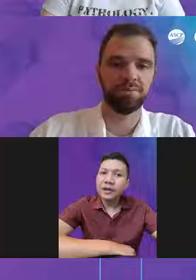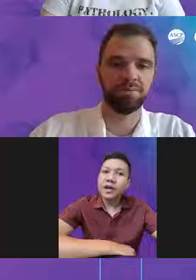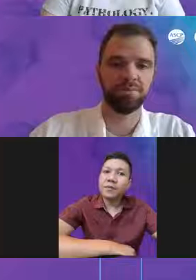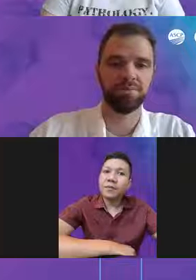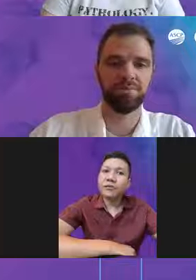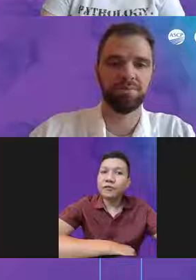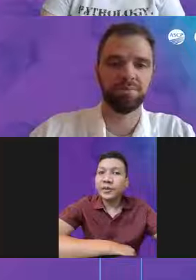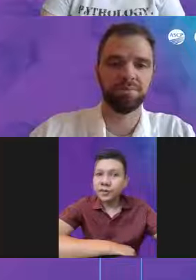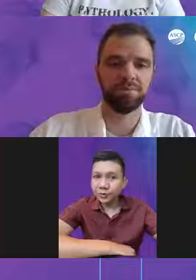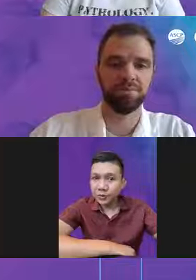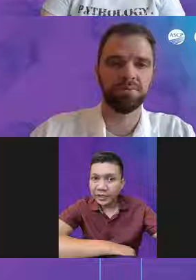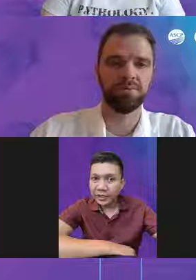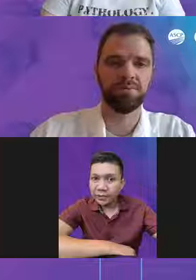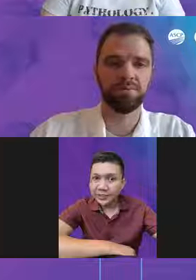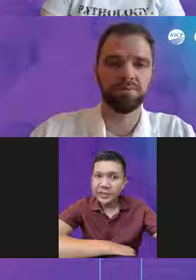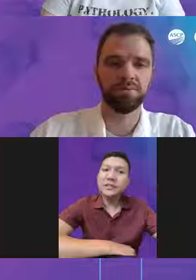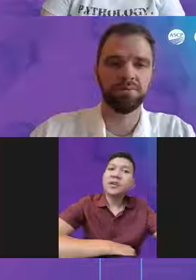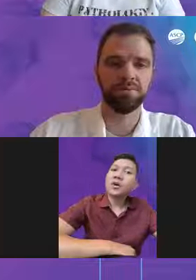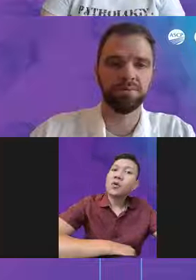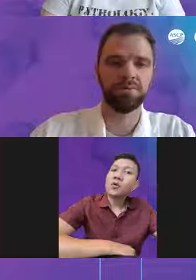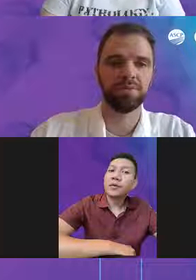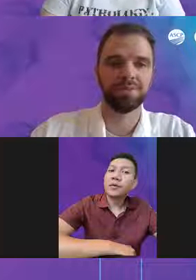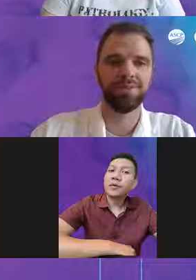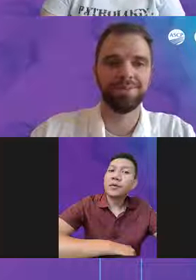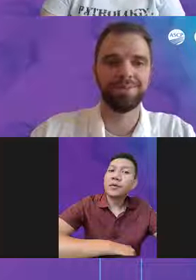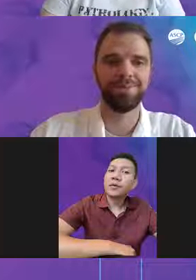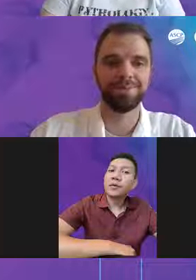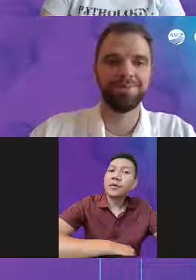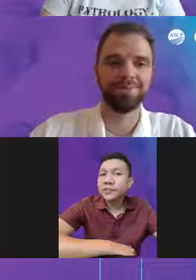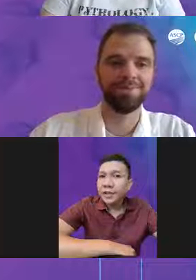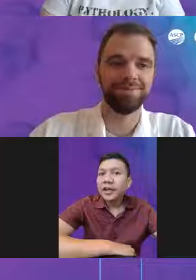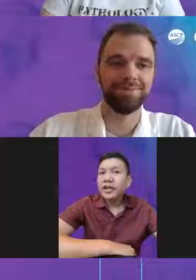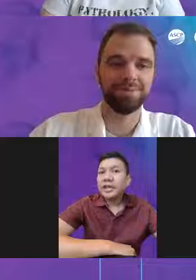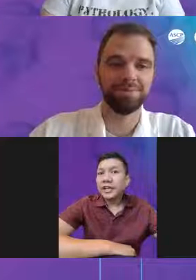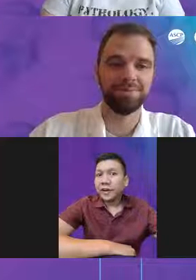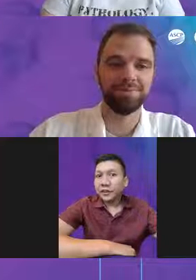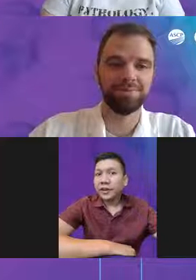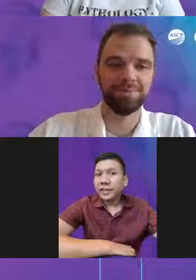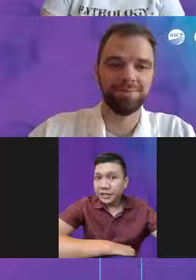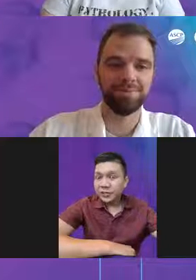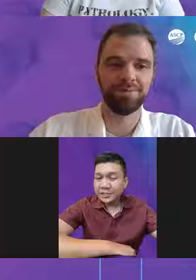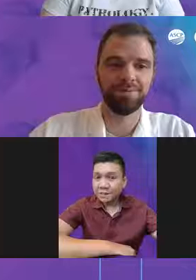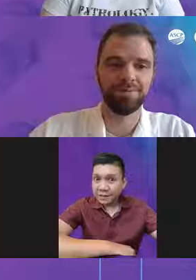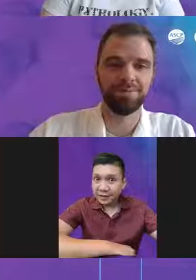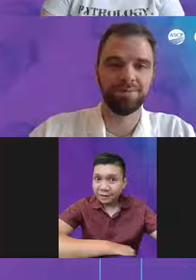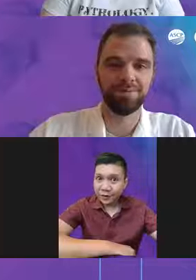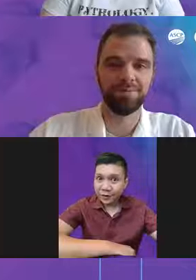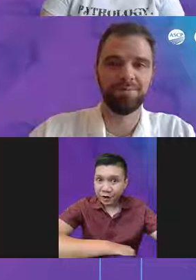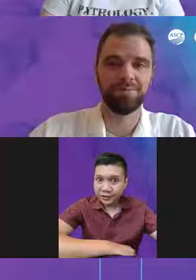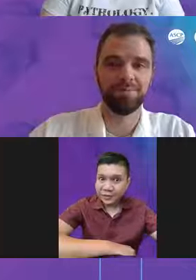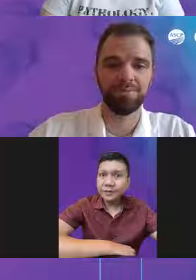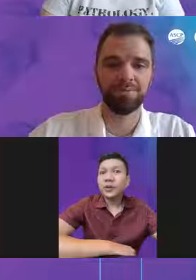immaturity, when there's nucleated red cells or polychromasia, there's either an increased demand